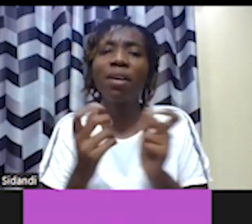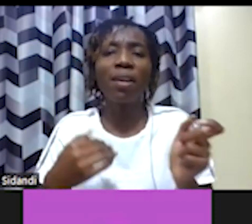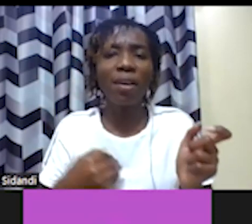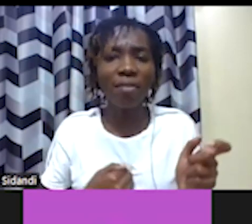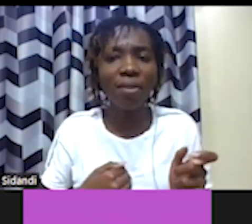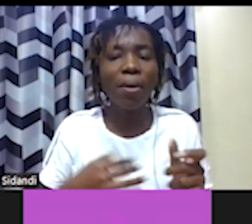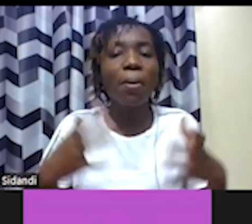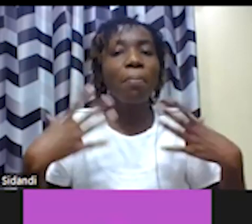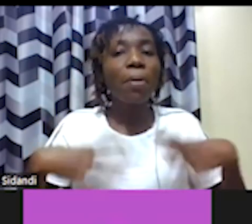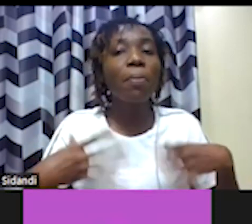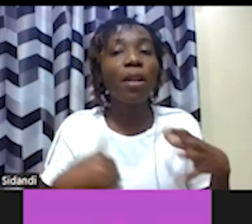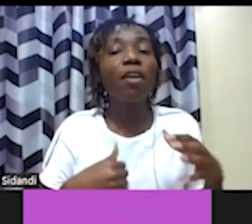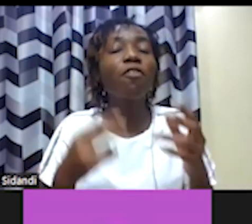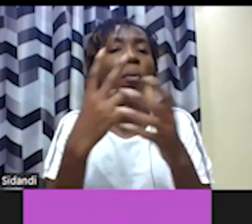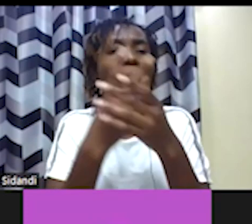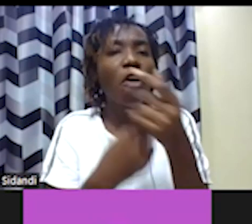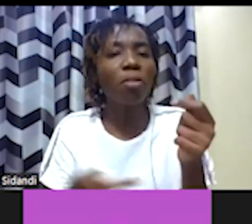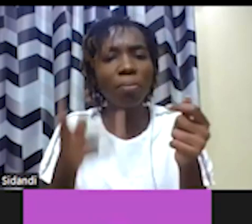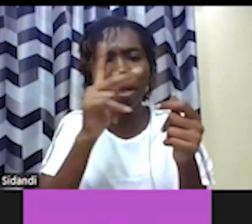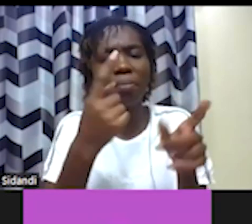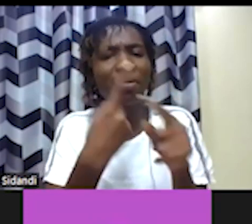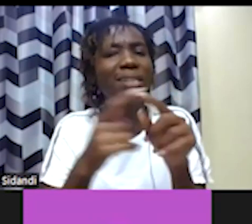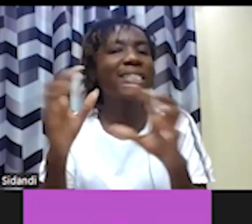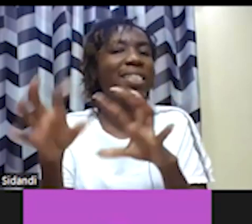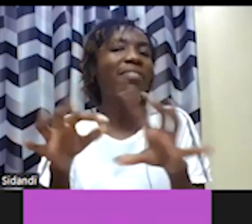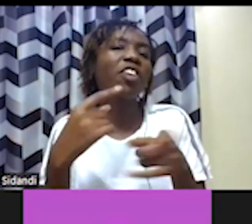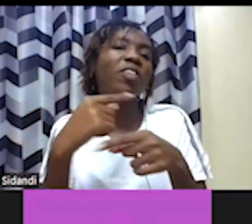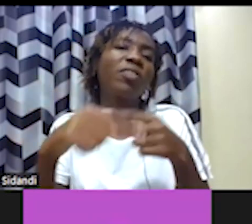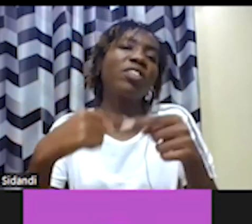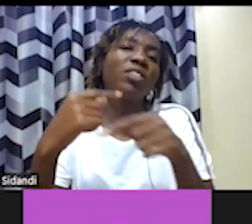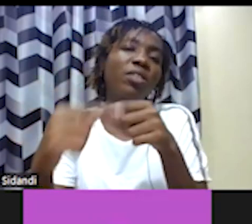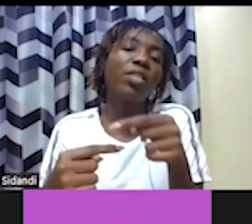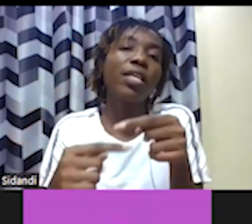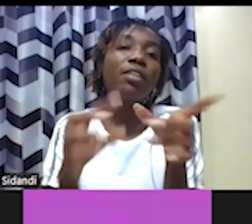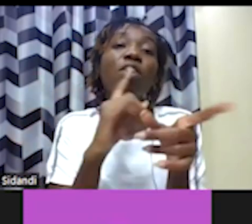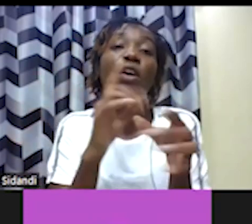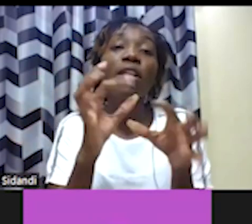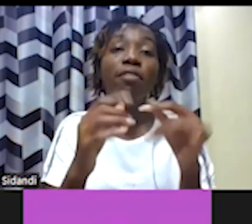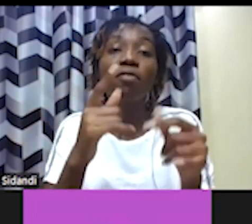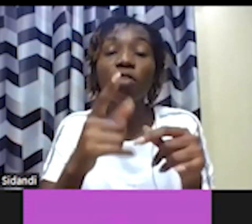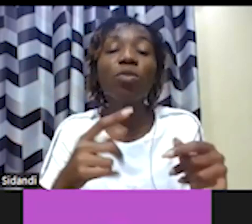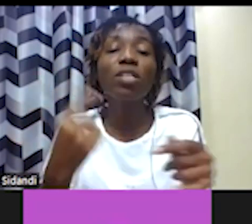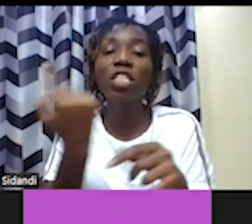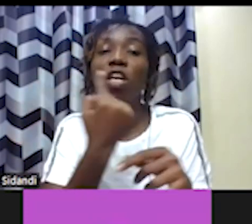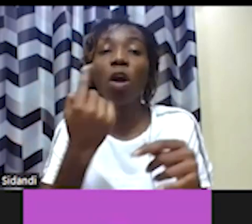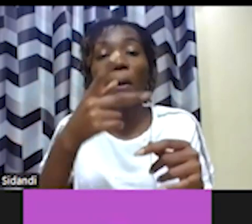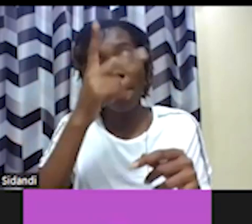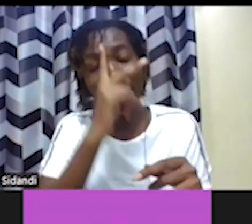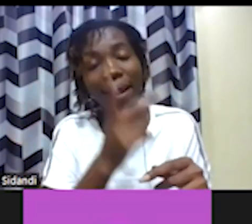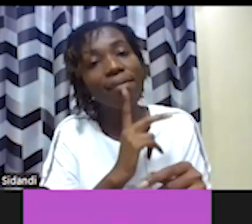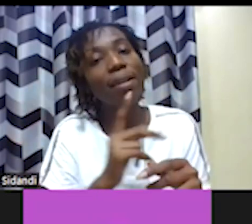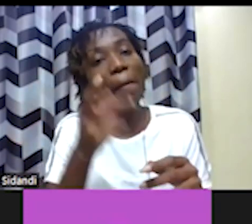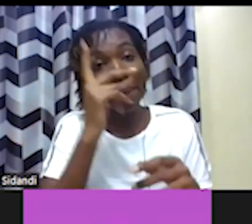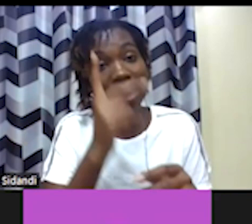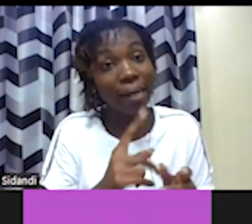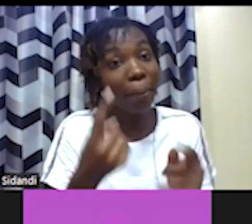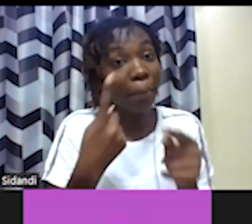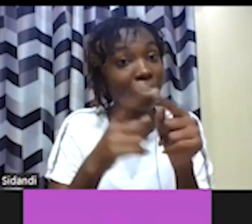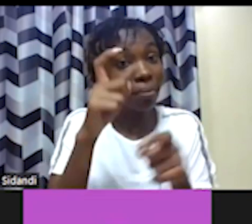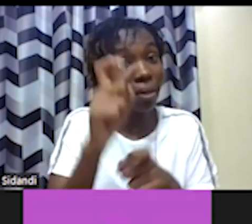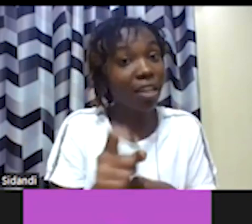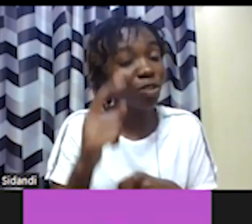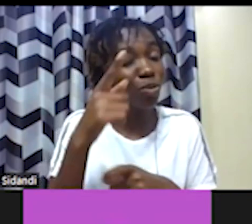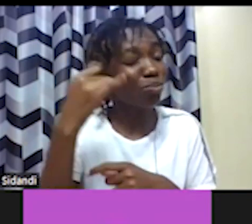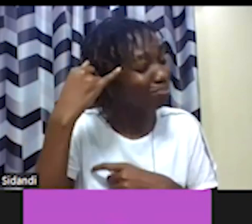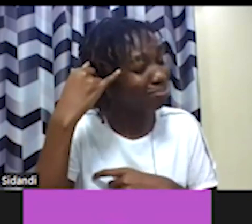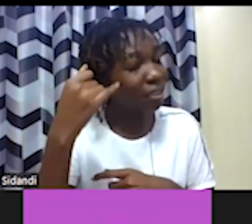have both parents and they still suffer. So if you're a single parent, you have to, or rather, if you're a parent, you have to intentionally raise your